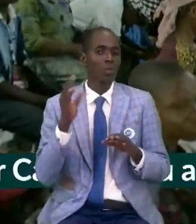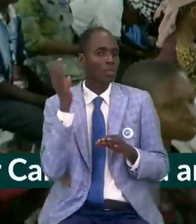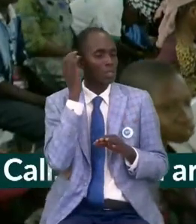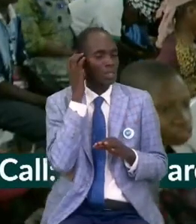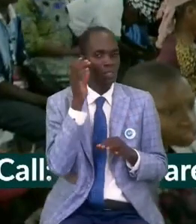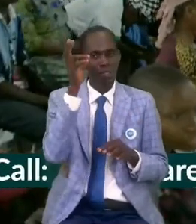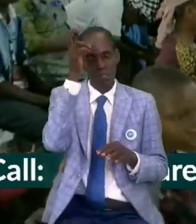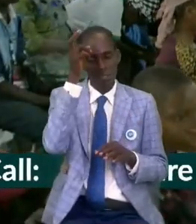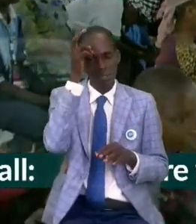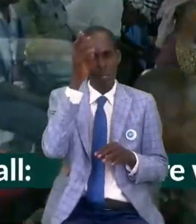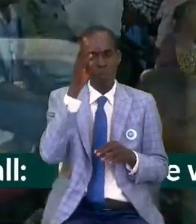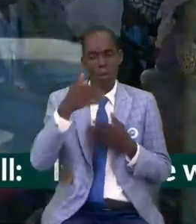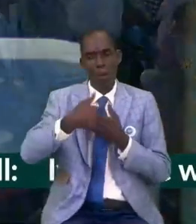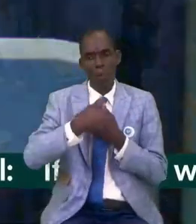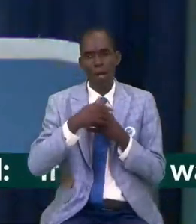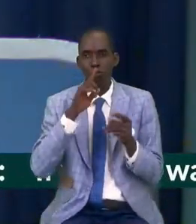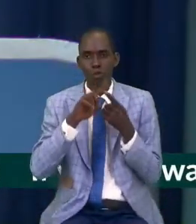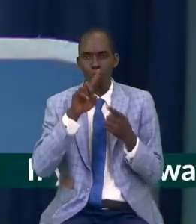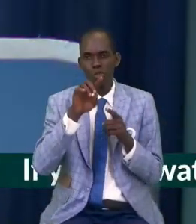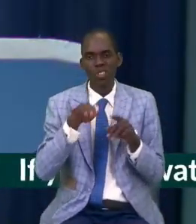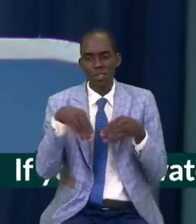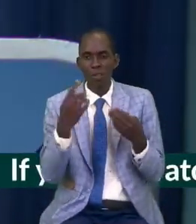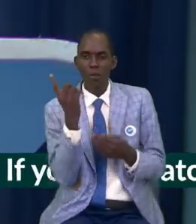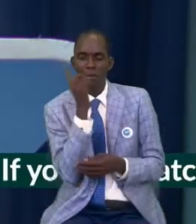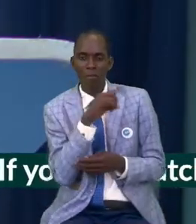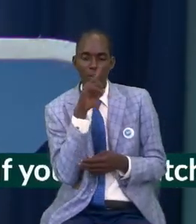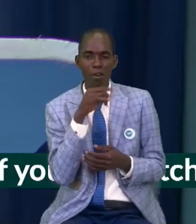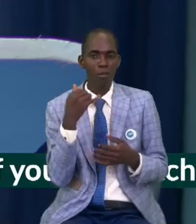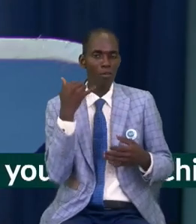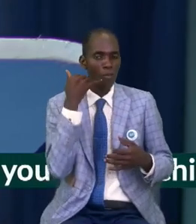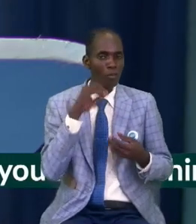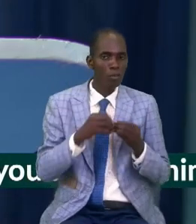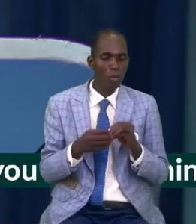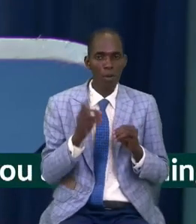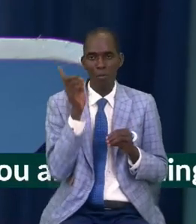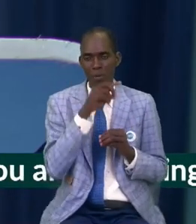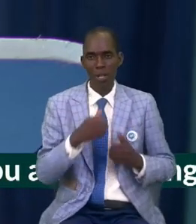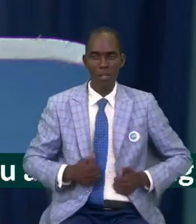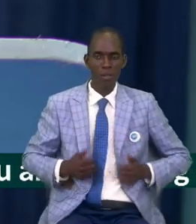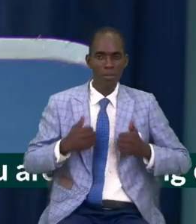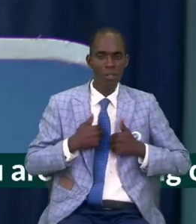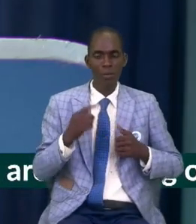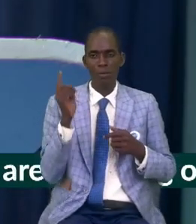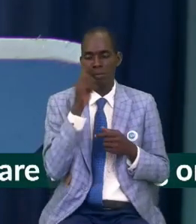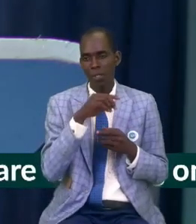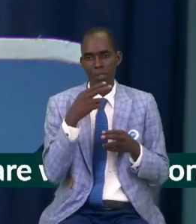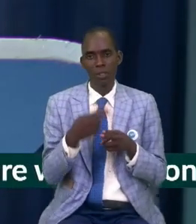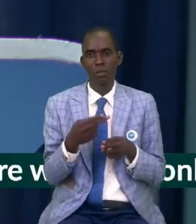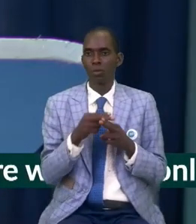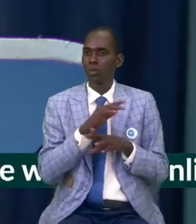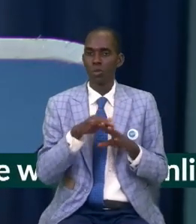enable us, assist you, and help you stand firm in the Lord. Please counsel us if we are